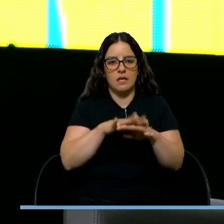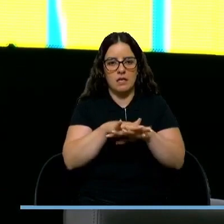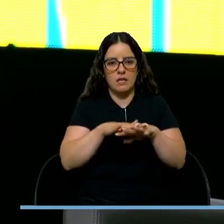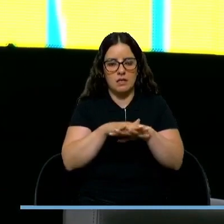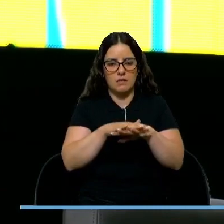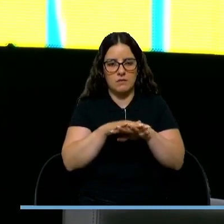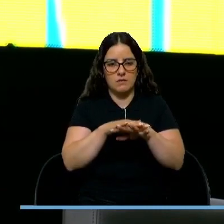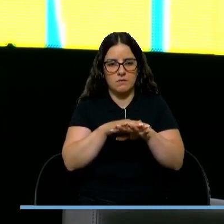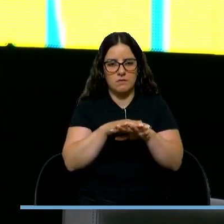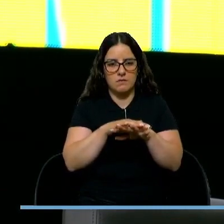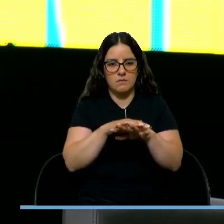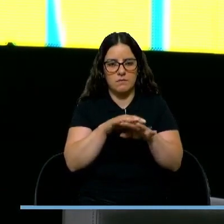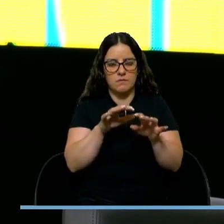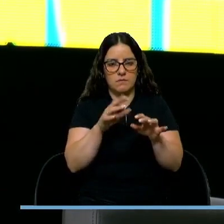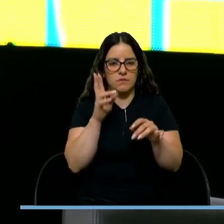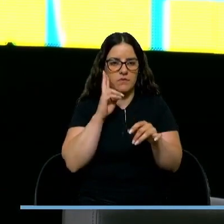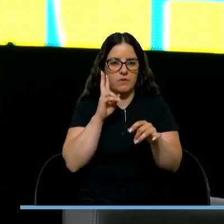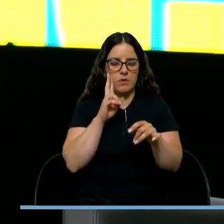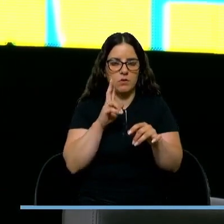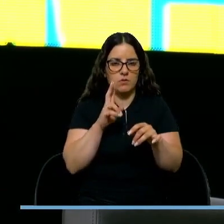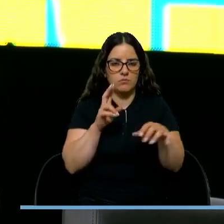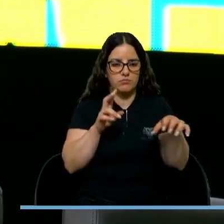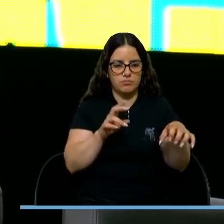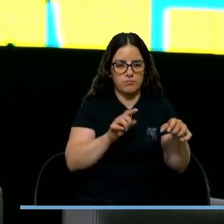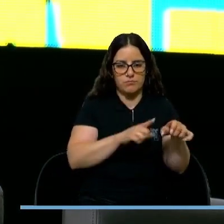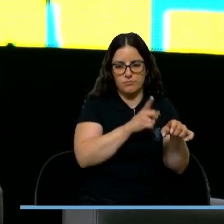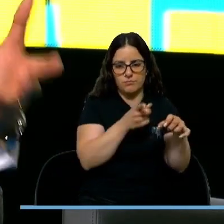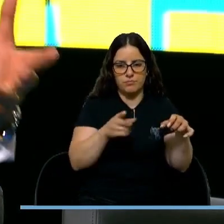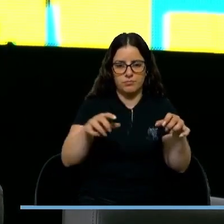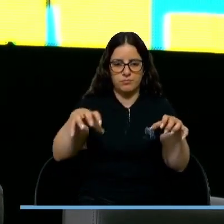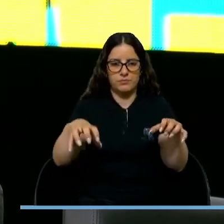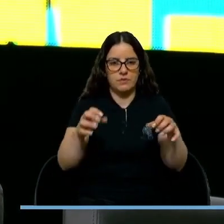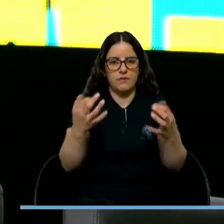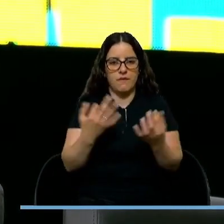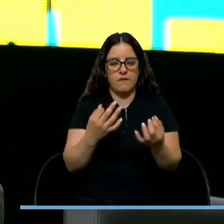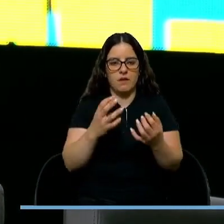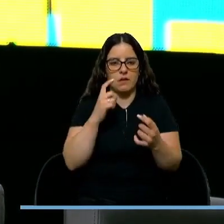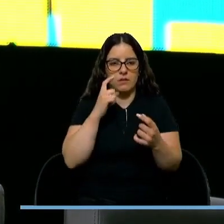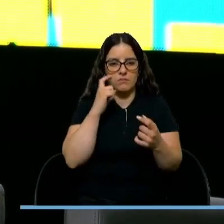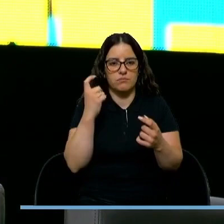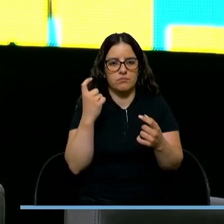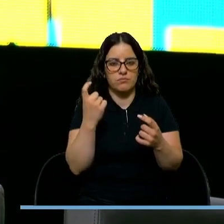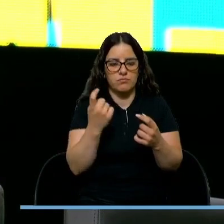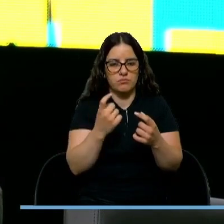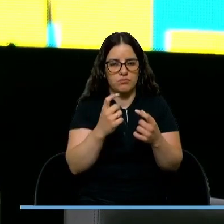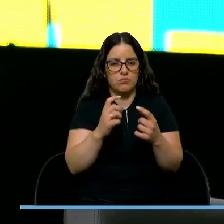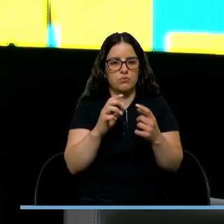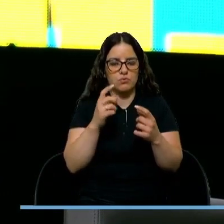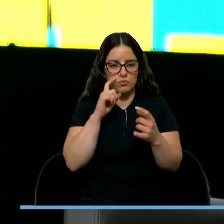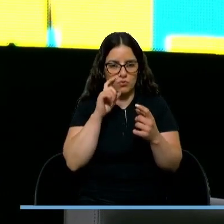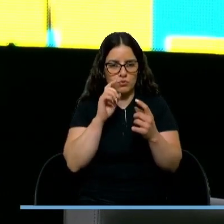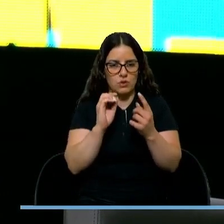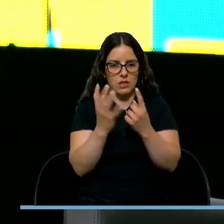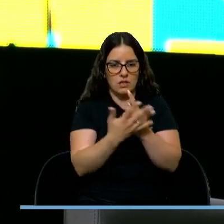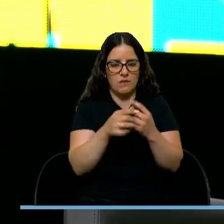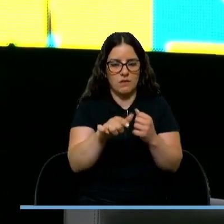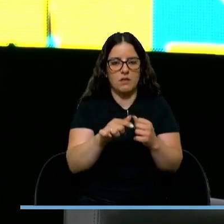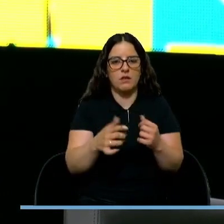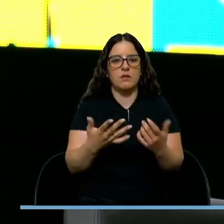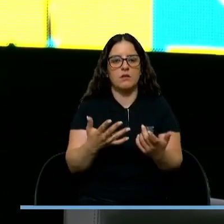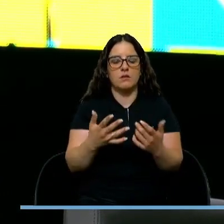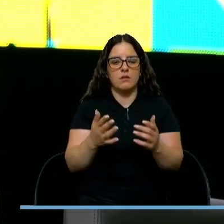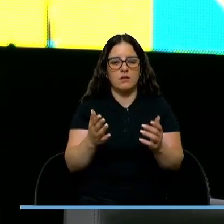to end, a supply chain is sustainable, and to promote circular economy. A third